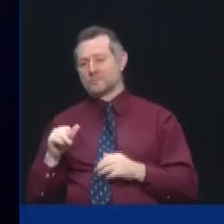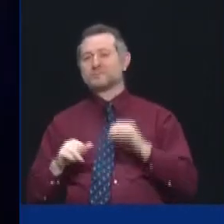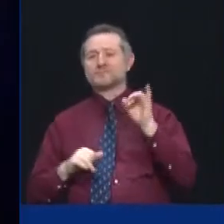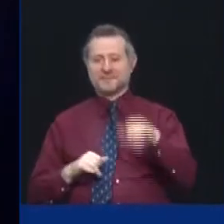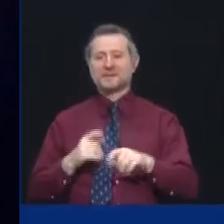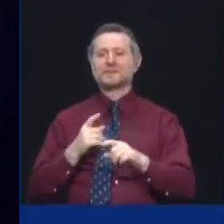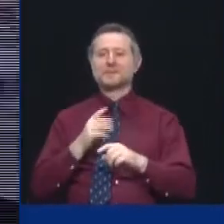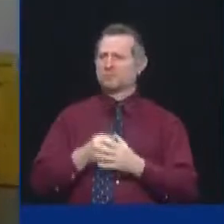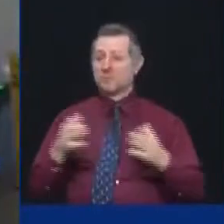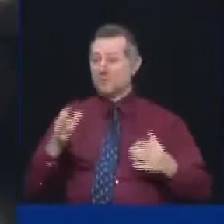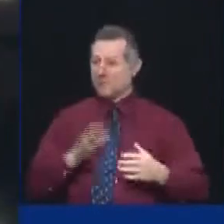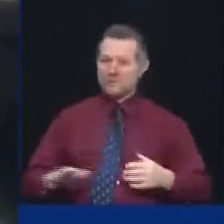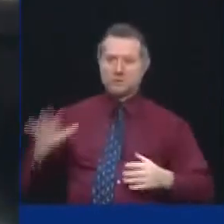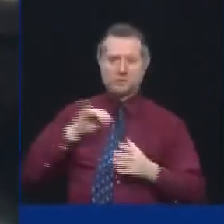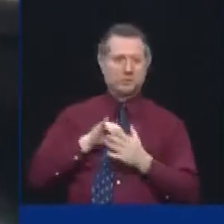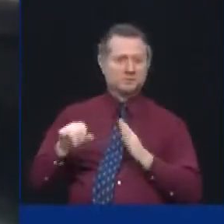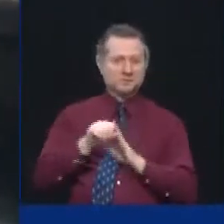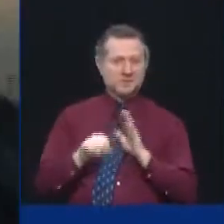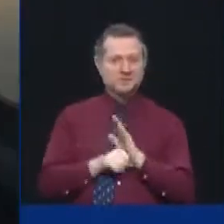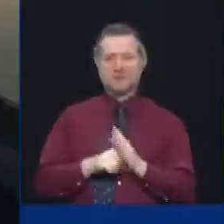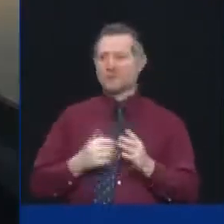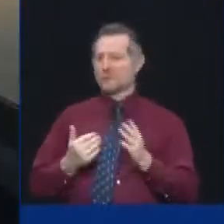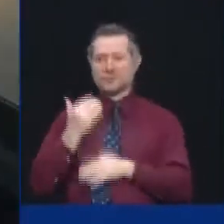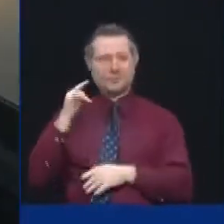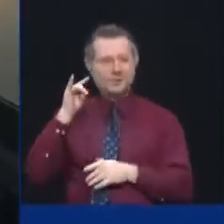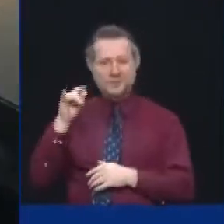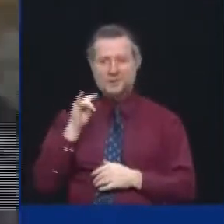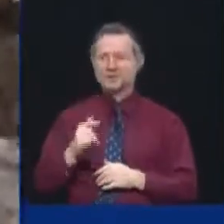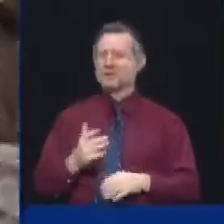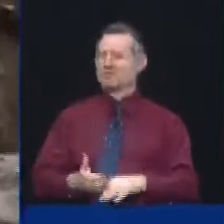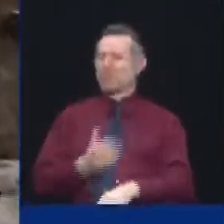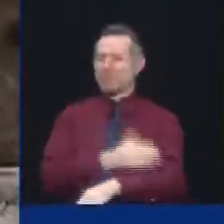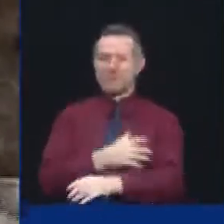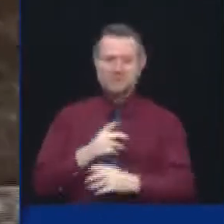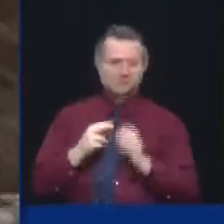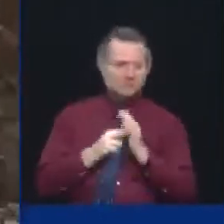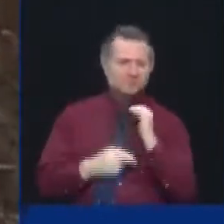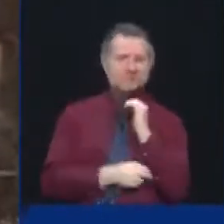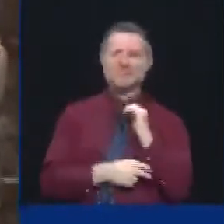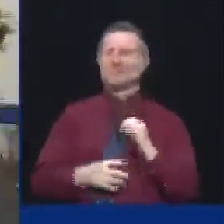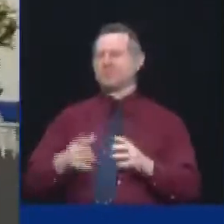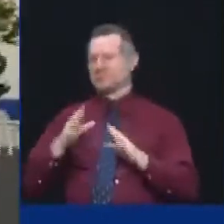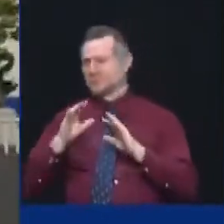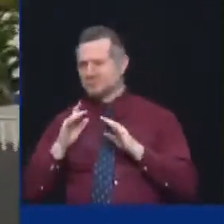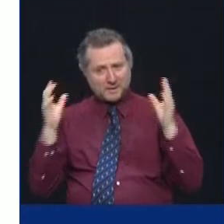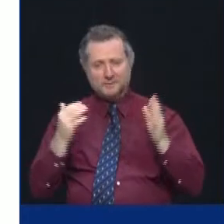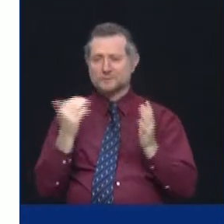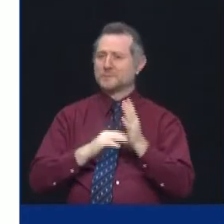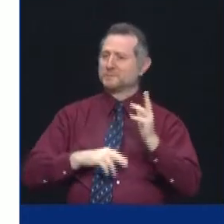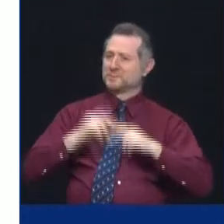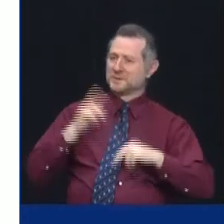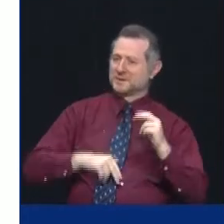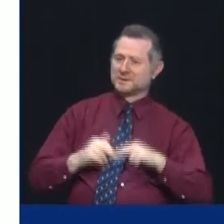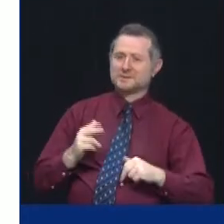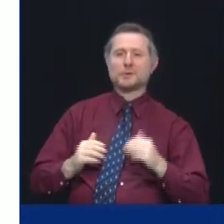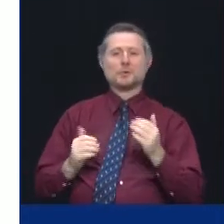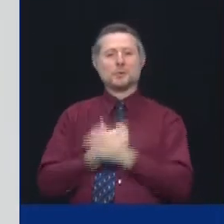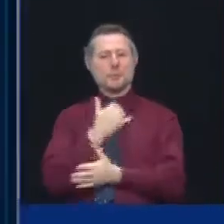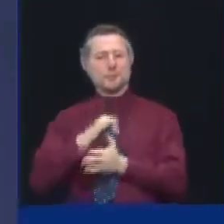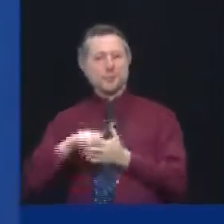1986. And what happens? Time goes on, and other places develop and other places build.